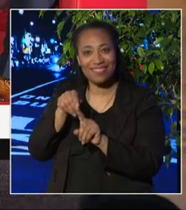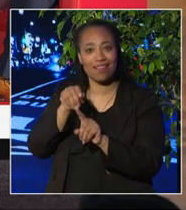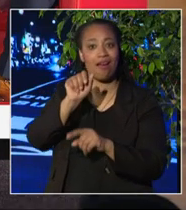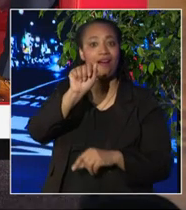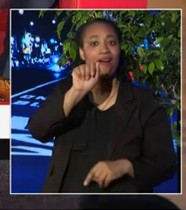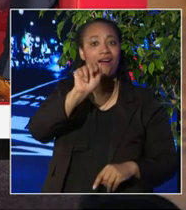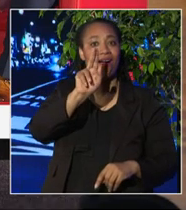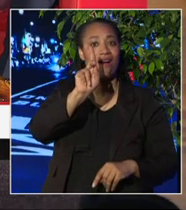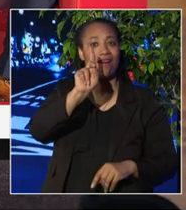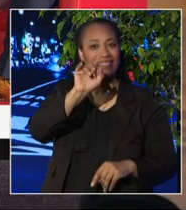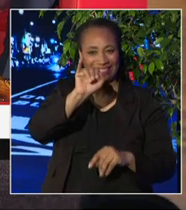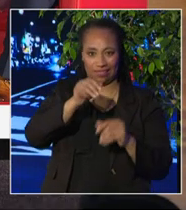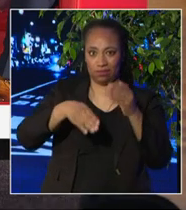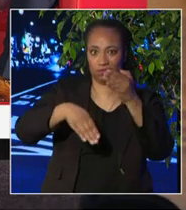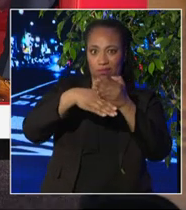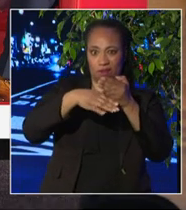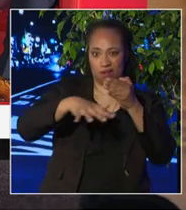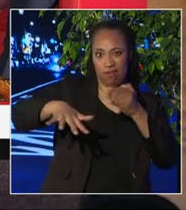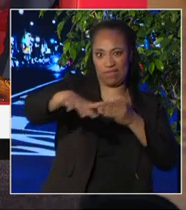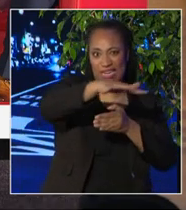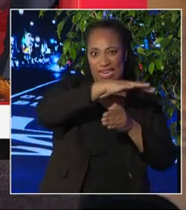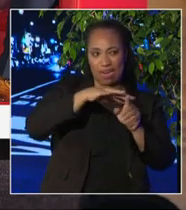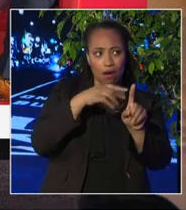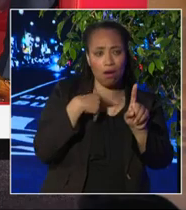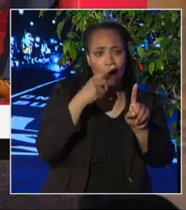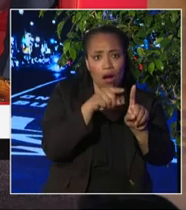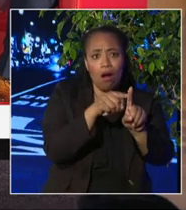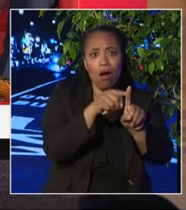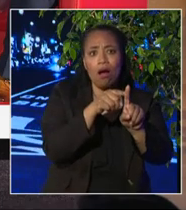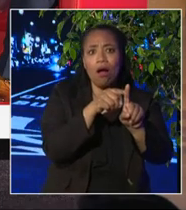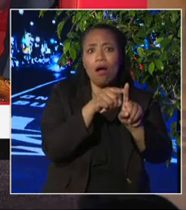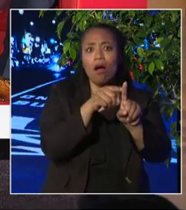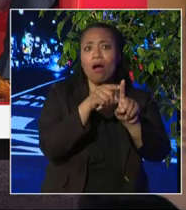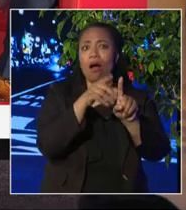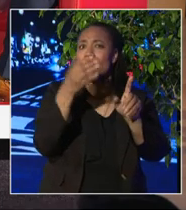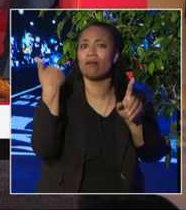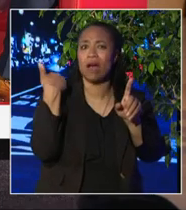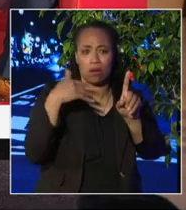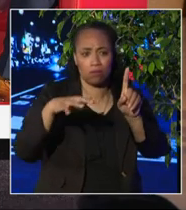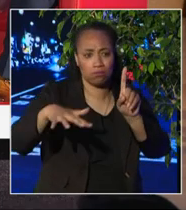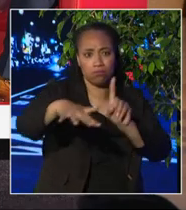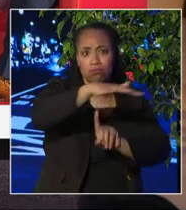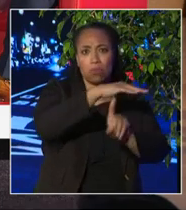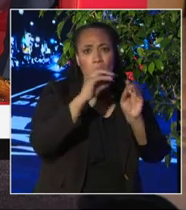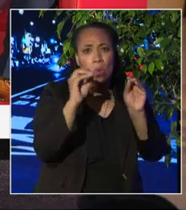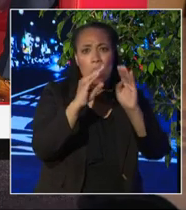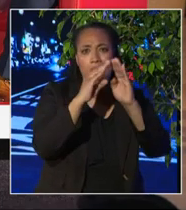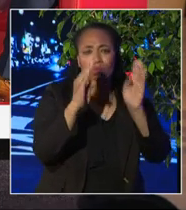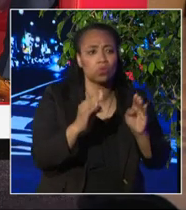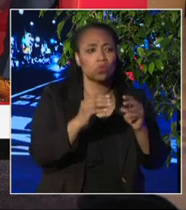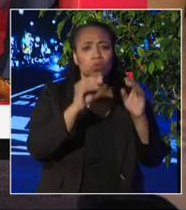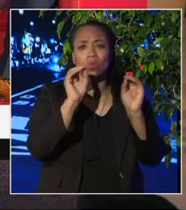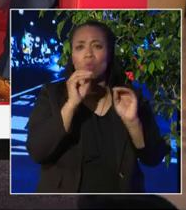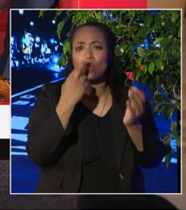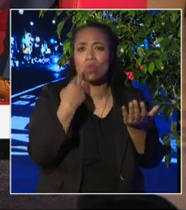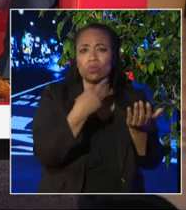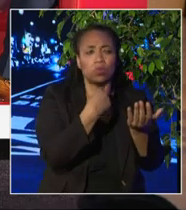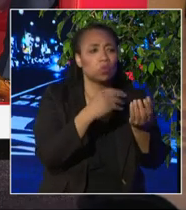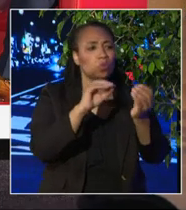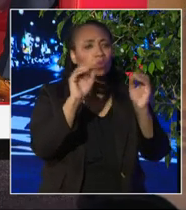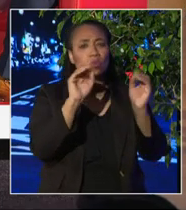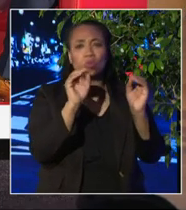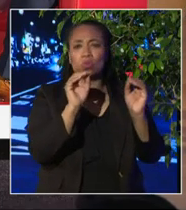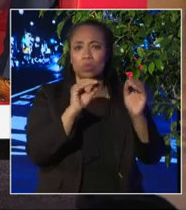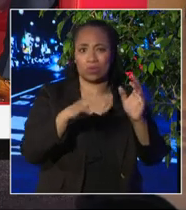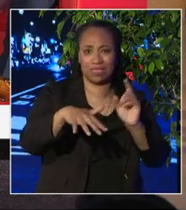retail, no sports, no people living there, no restaurants, and now we have all of that. And so